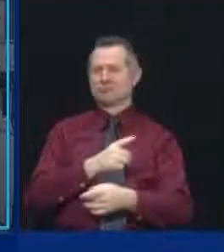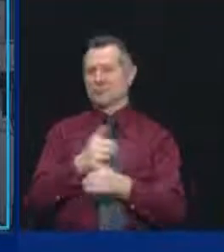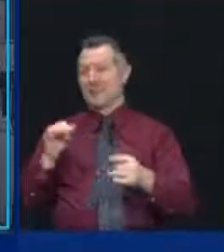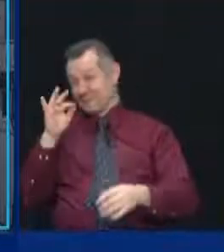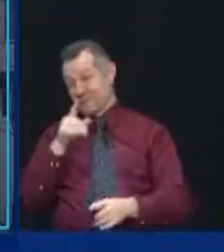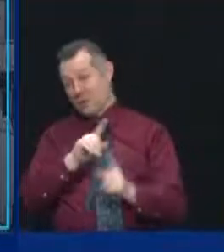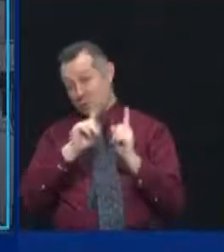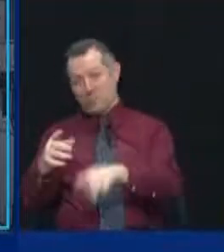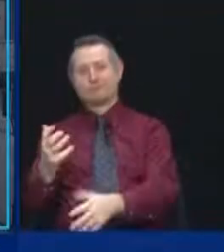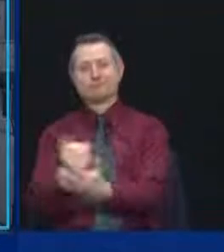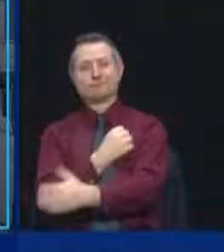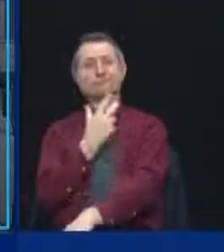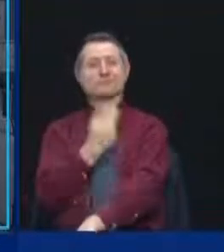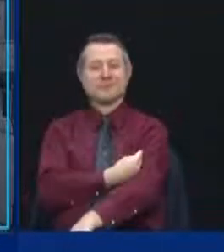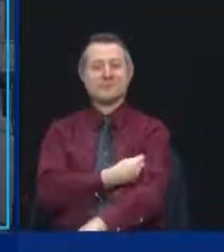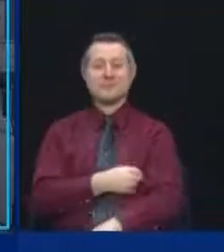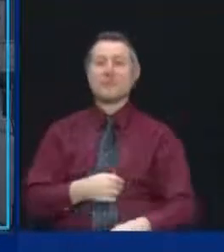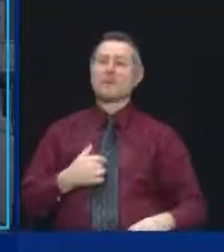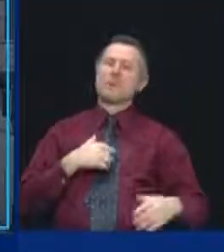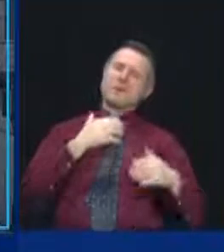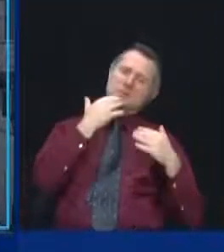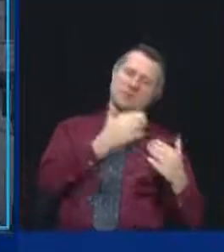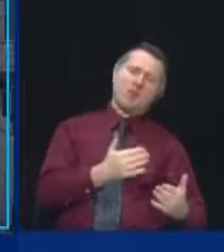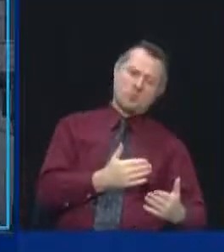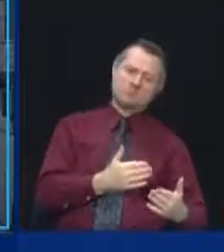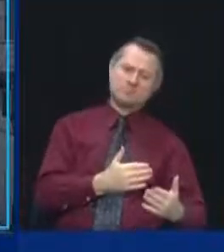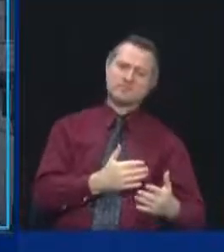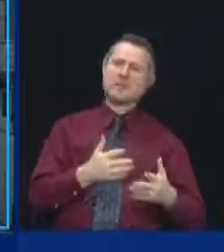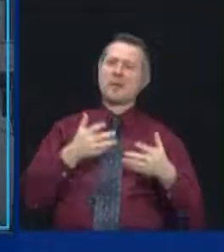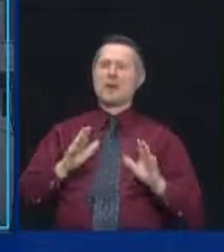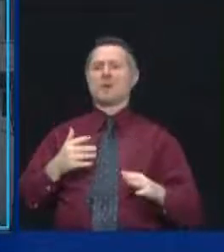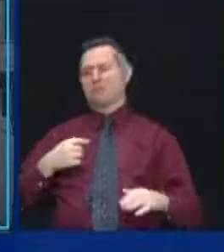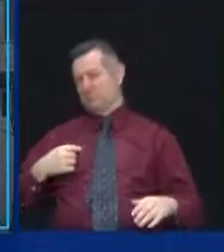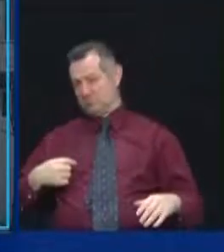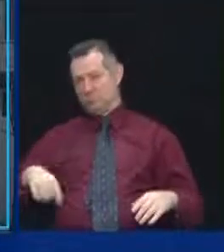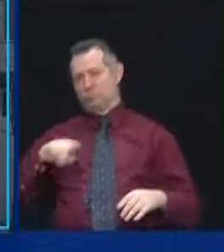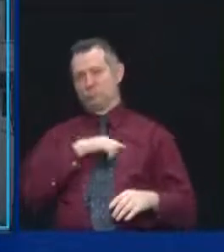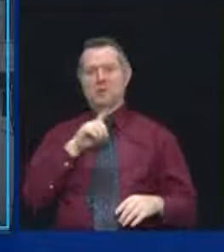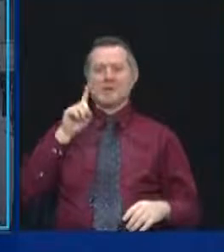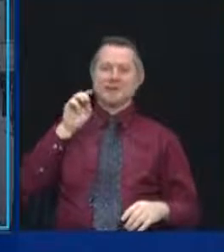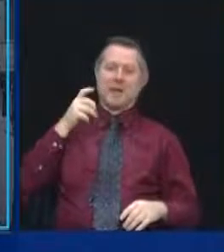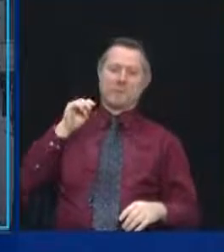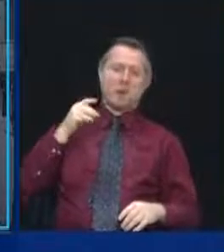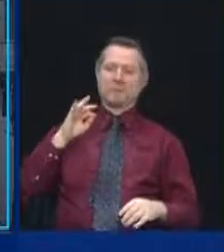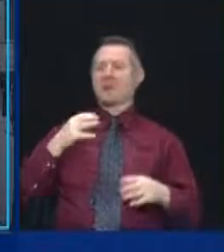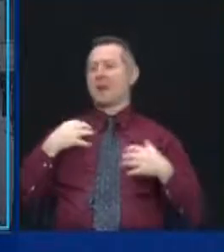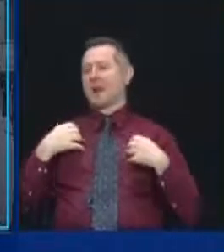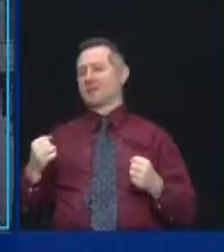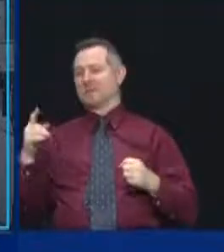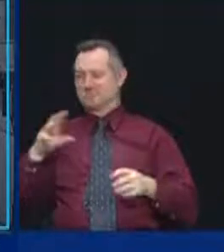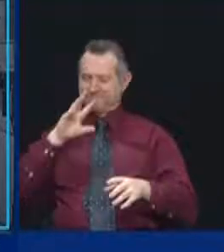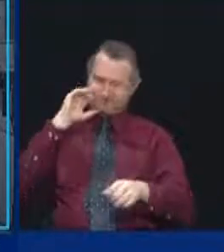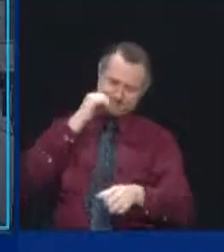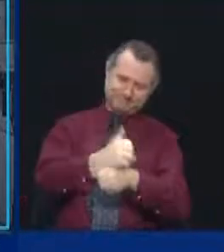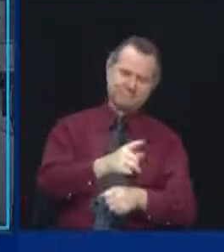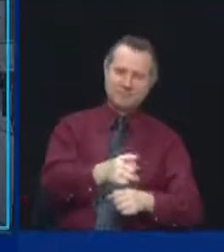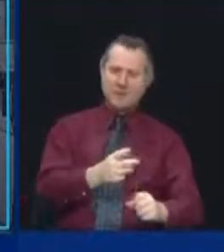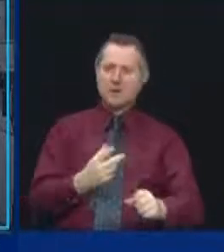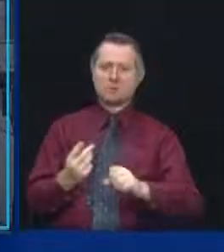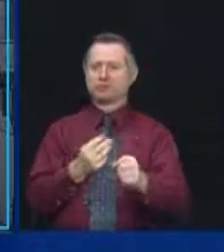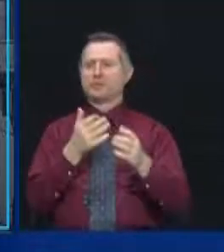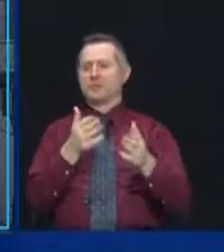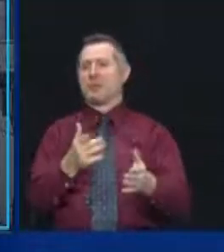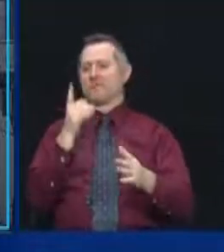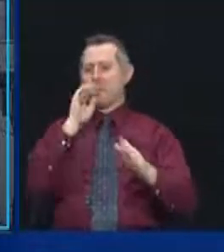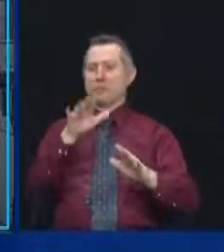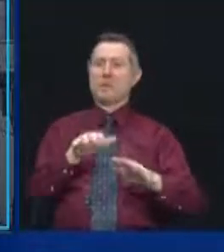them for allowing the vaccine center to be set up at the stadium. And I want to